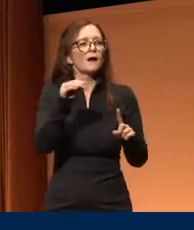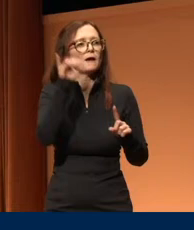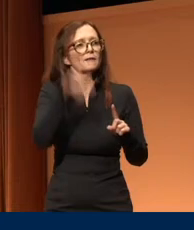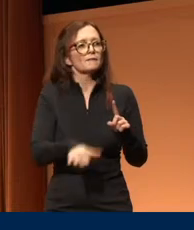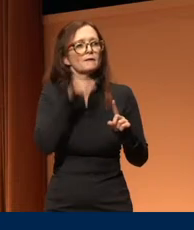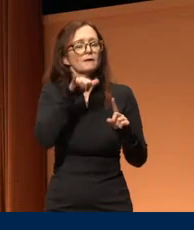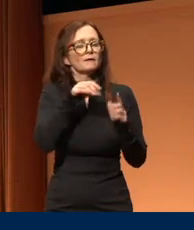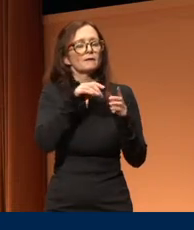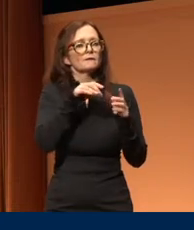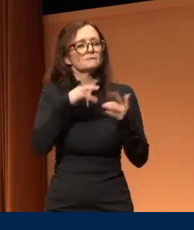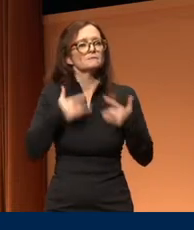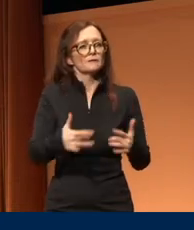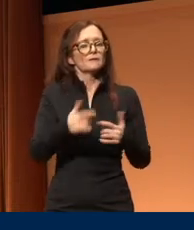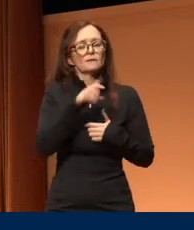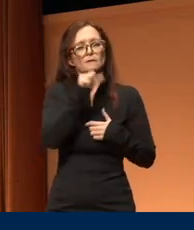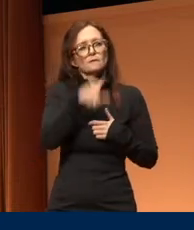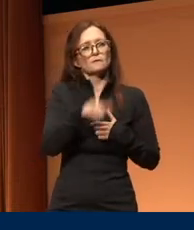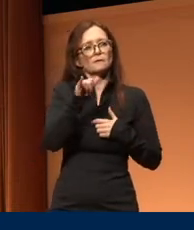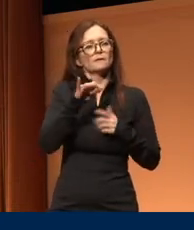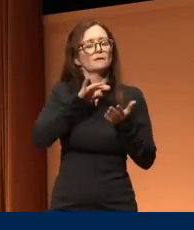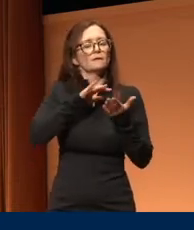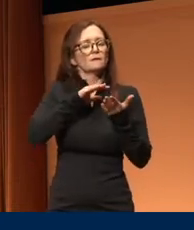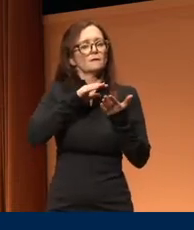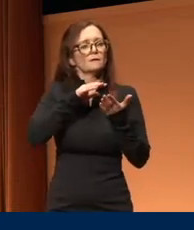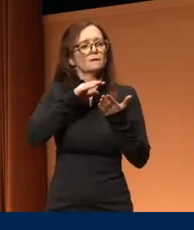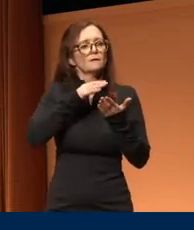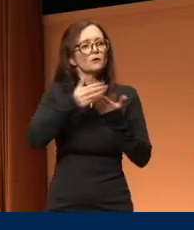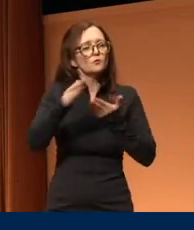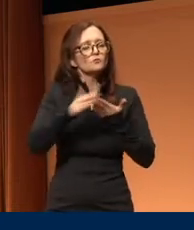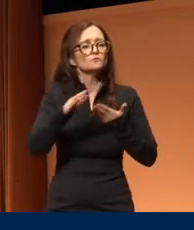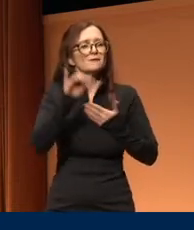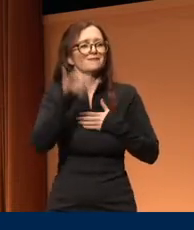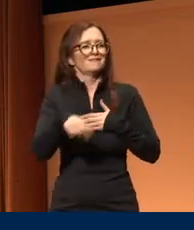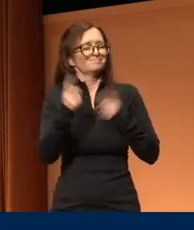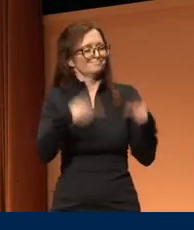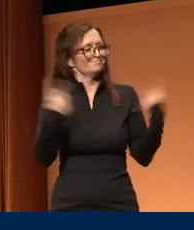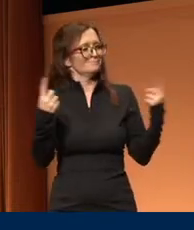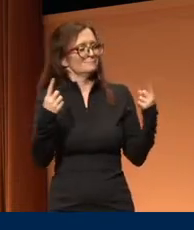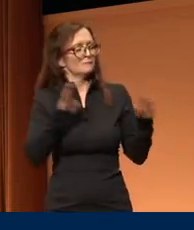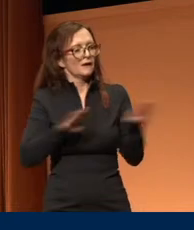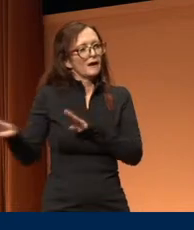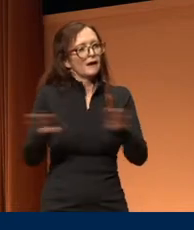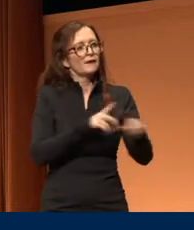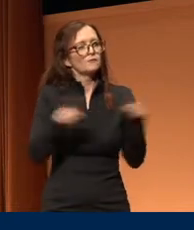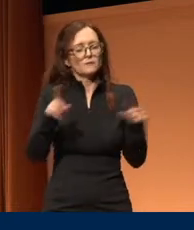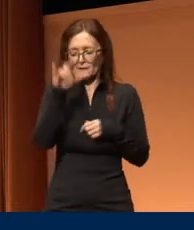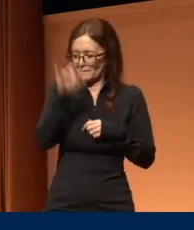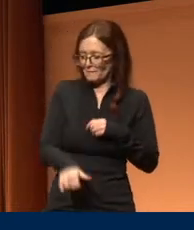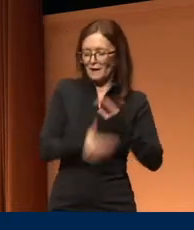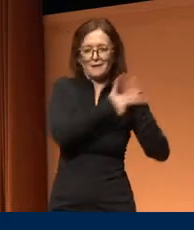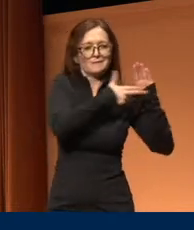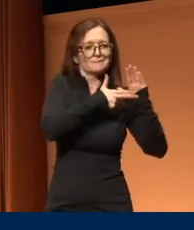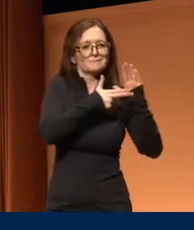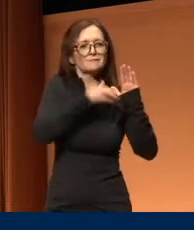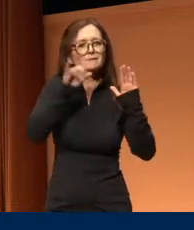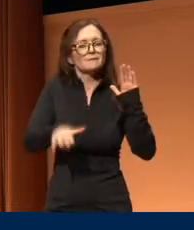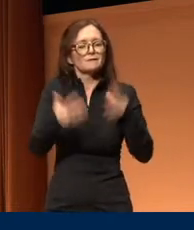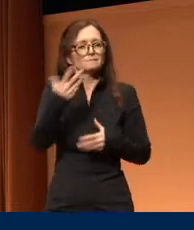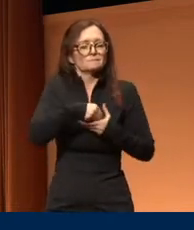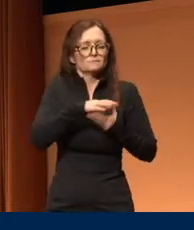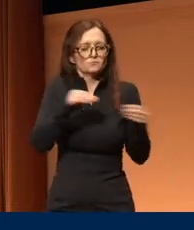documented tendency to entail exclusionary and sectarian behaviors. It is this thicker, historically